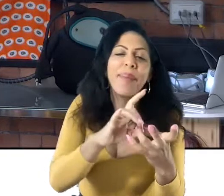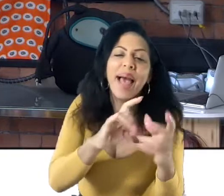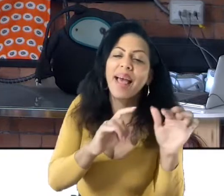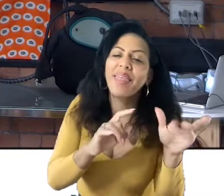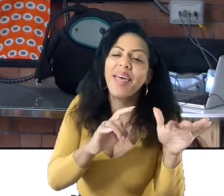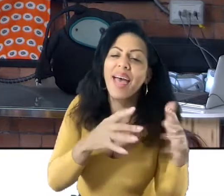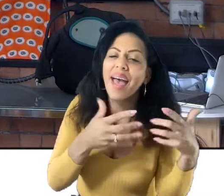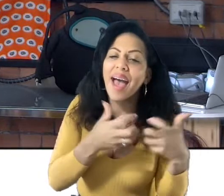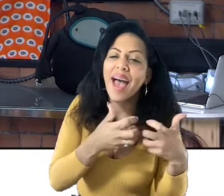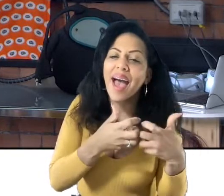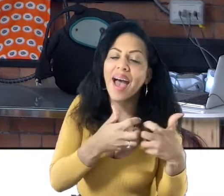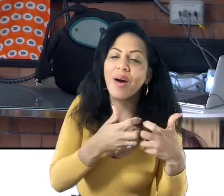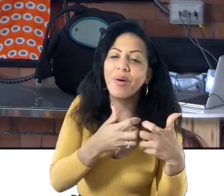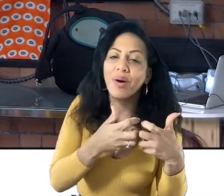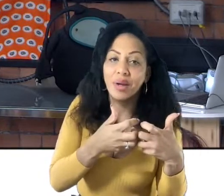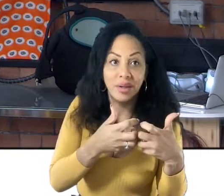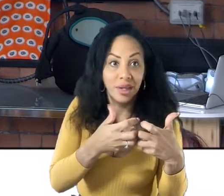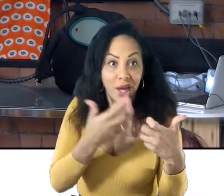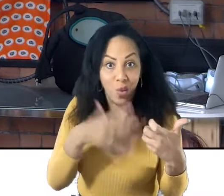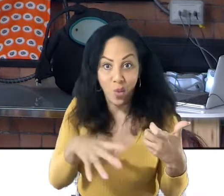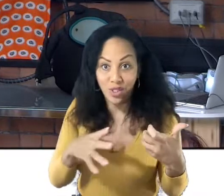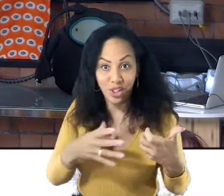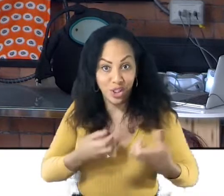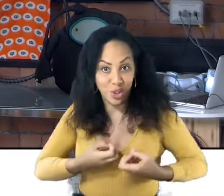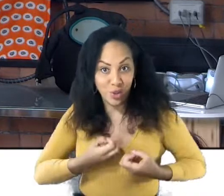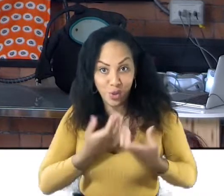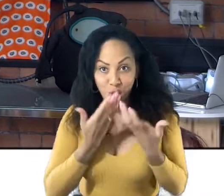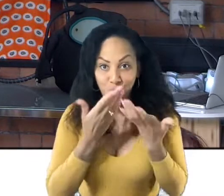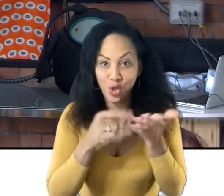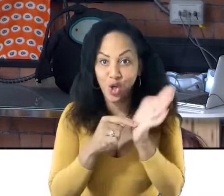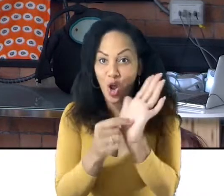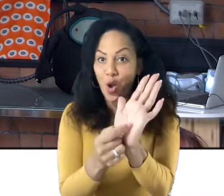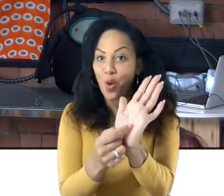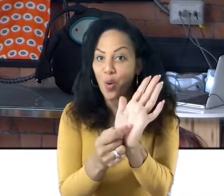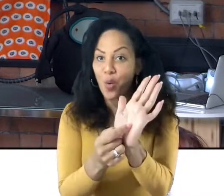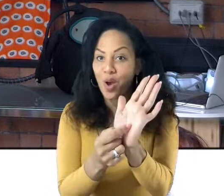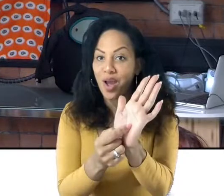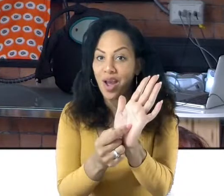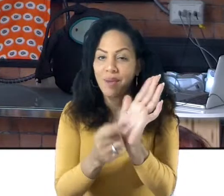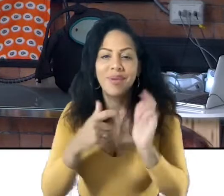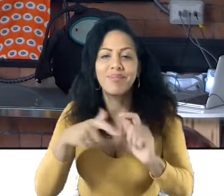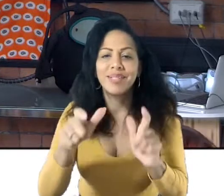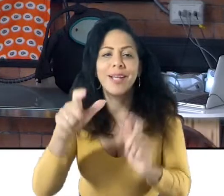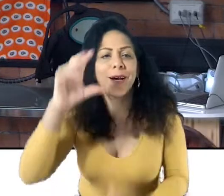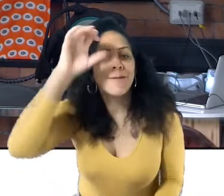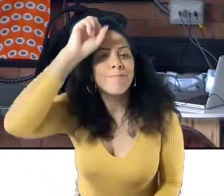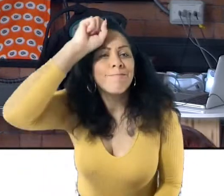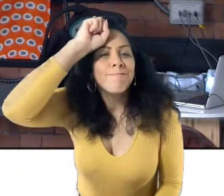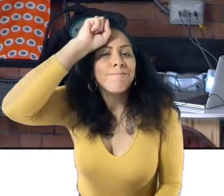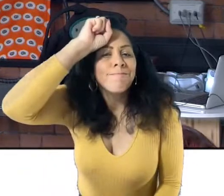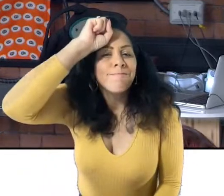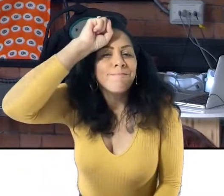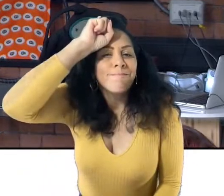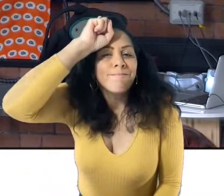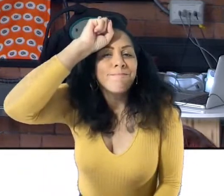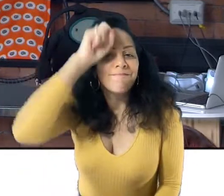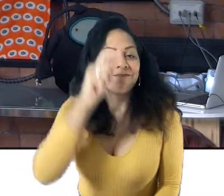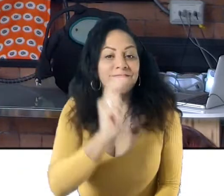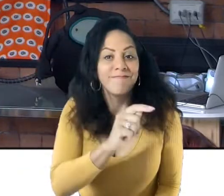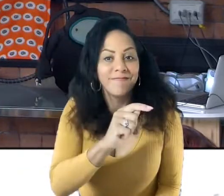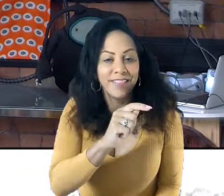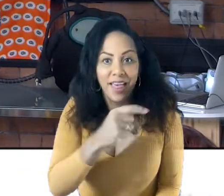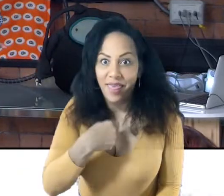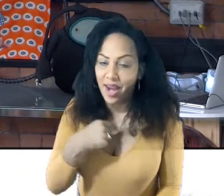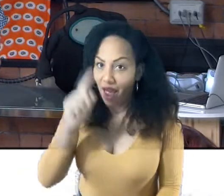my connection to it in an unusual way. And that's where the idea of creating an